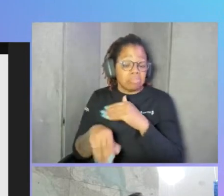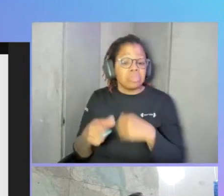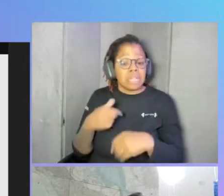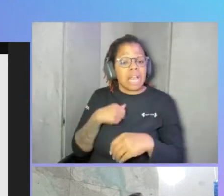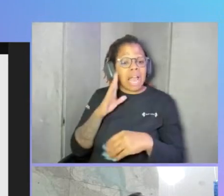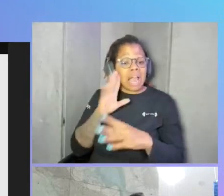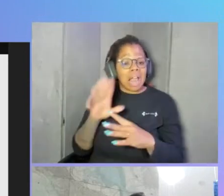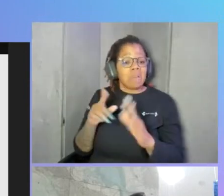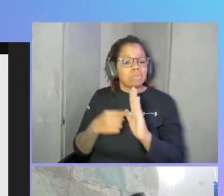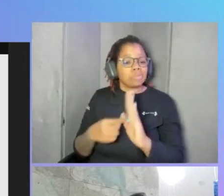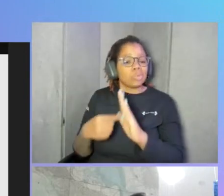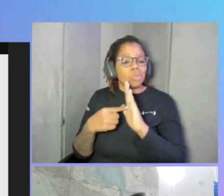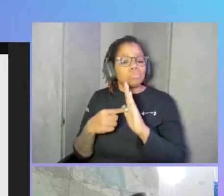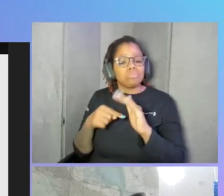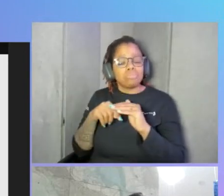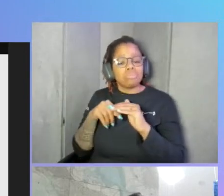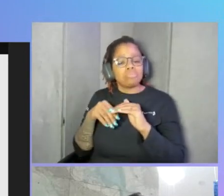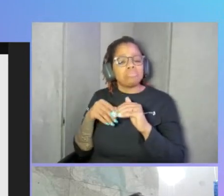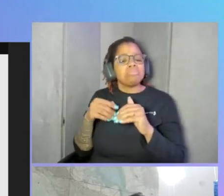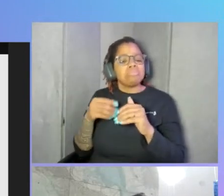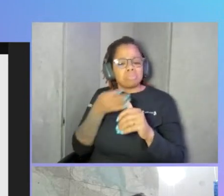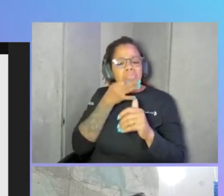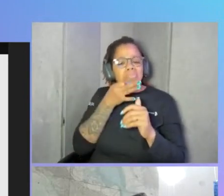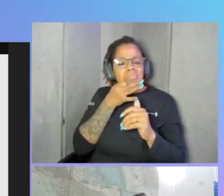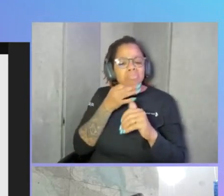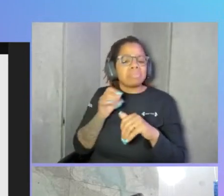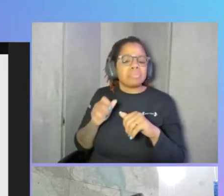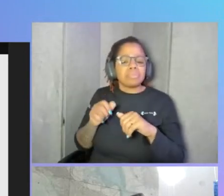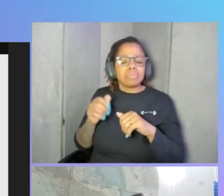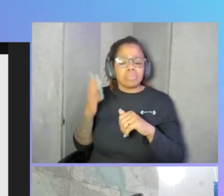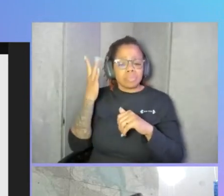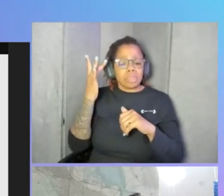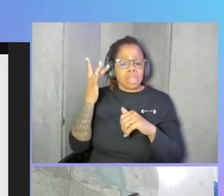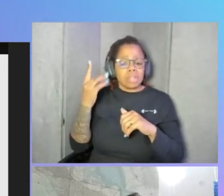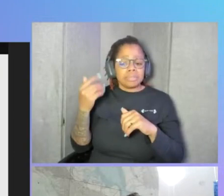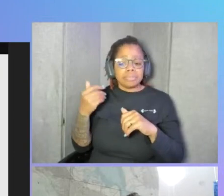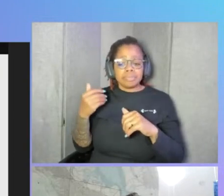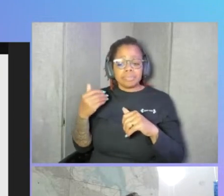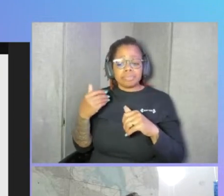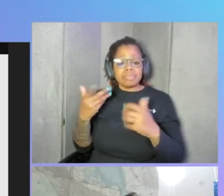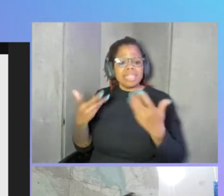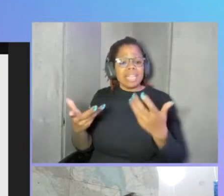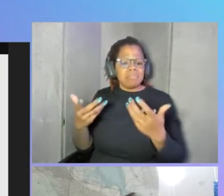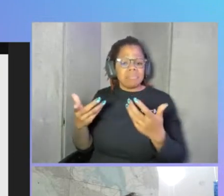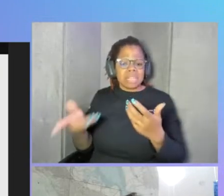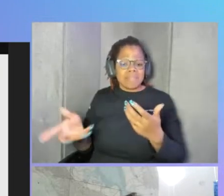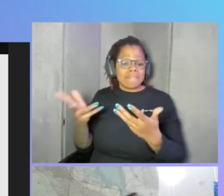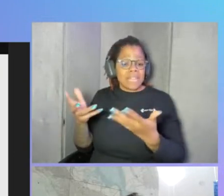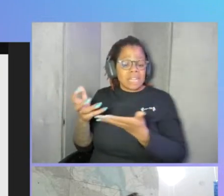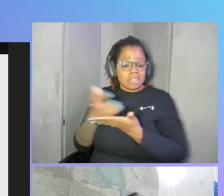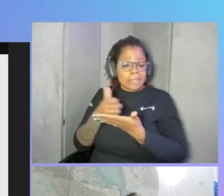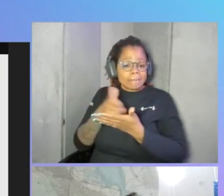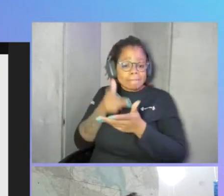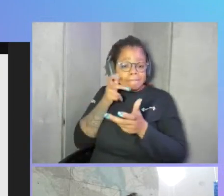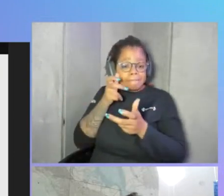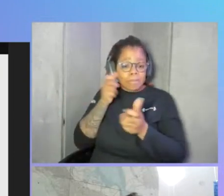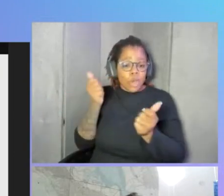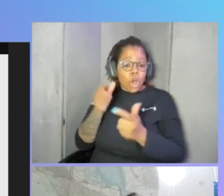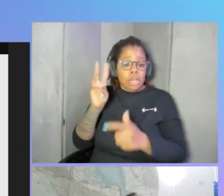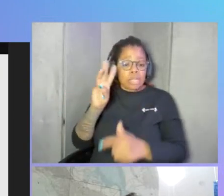provide some examples of that in a few minutes, because it has consumed all the WAI